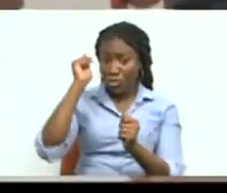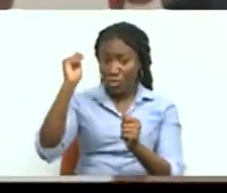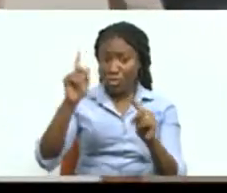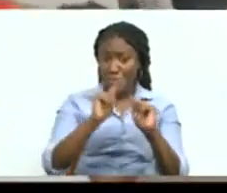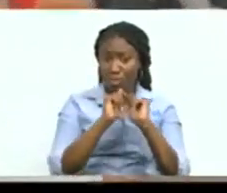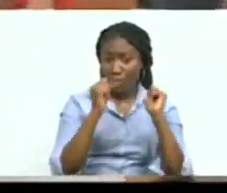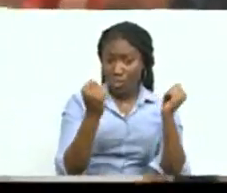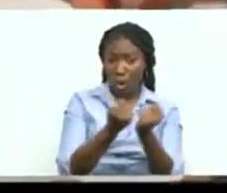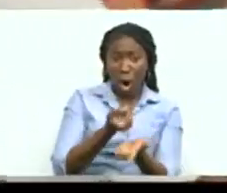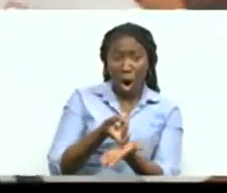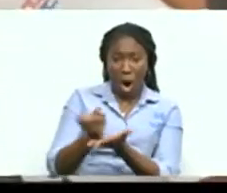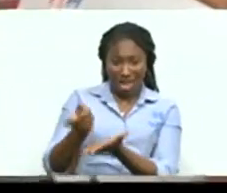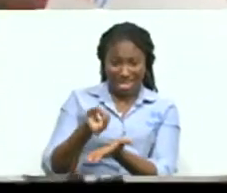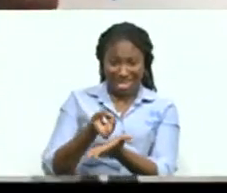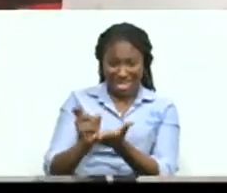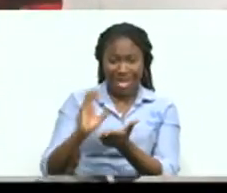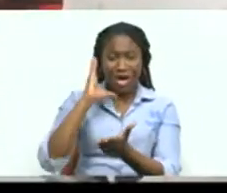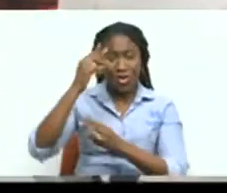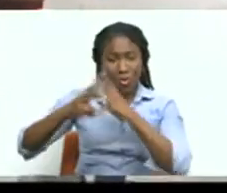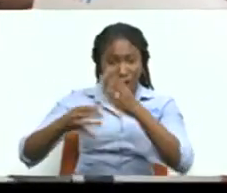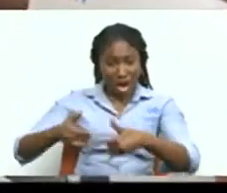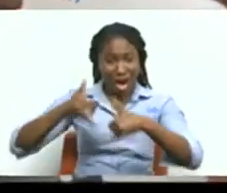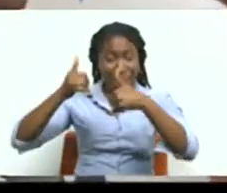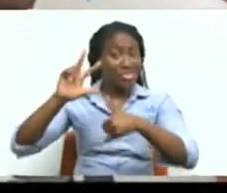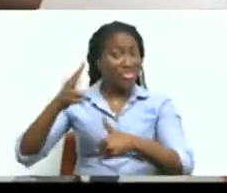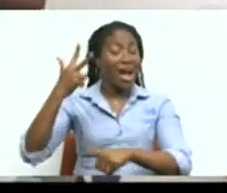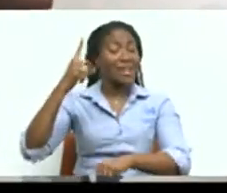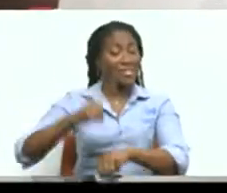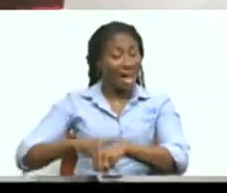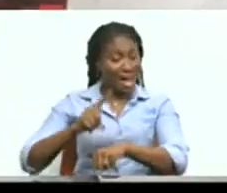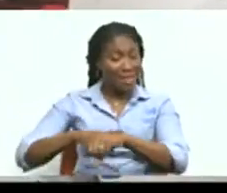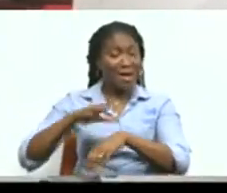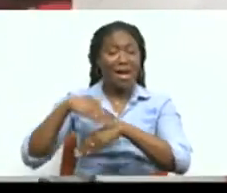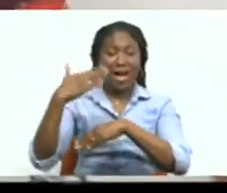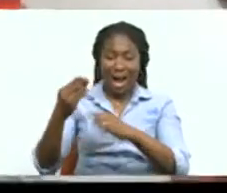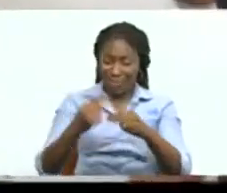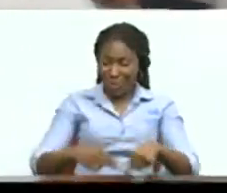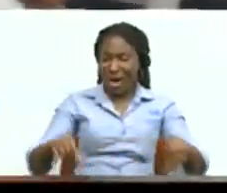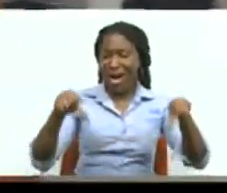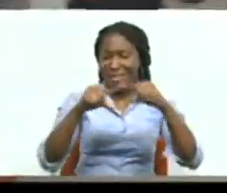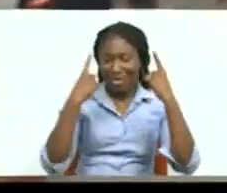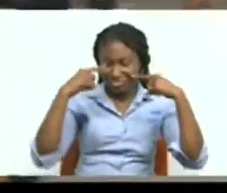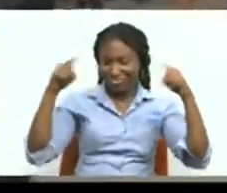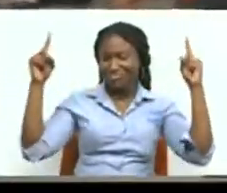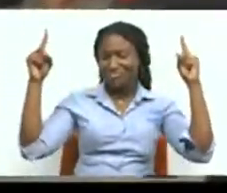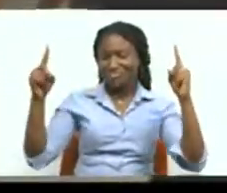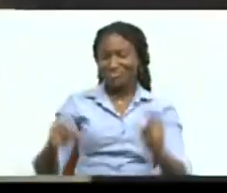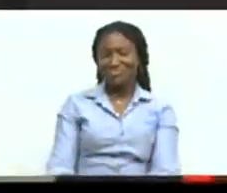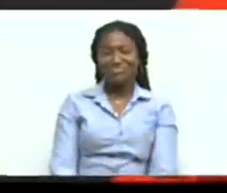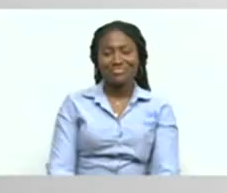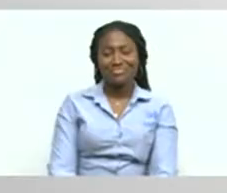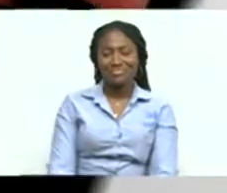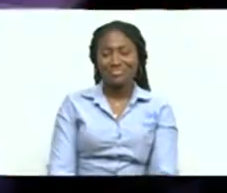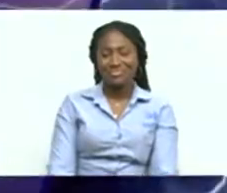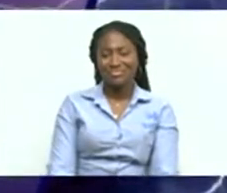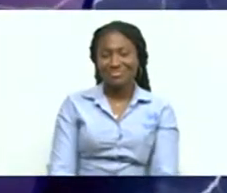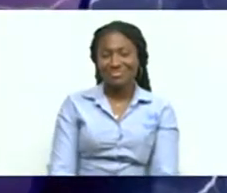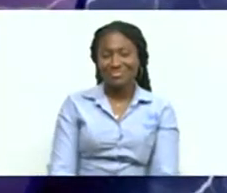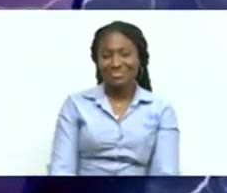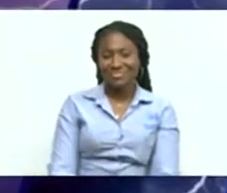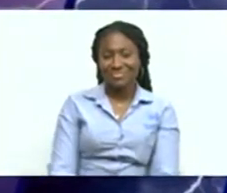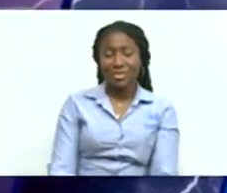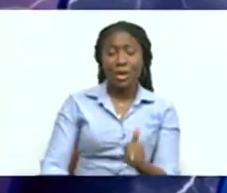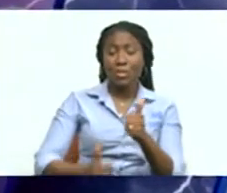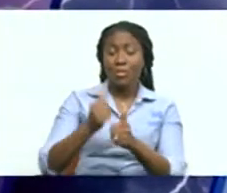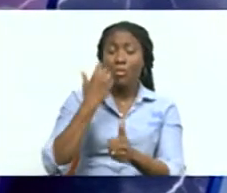Stickmen are heading to the Indoor World Cup for a third time after qualifying for the Pan Am Cup final. Mostly